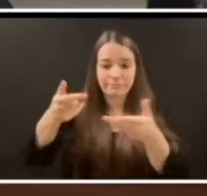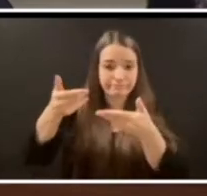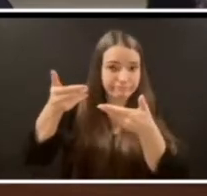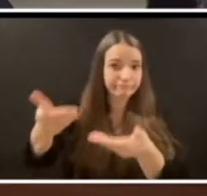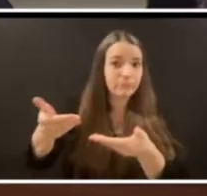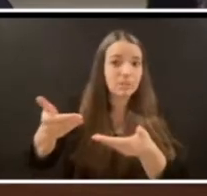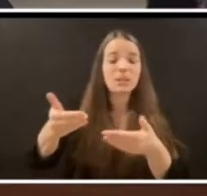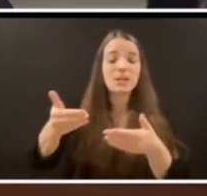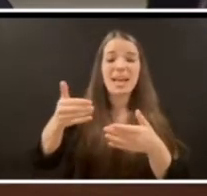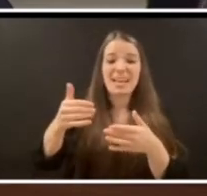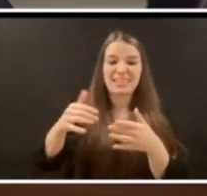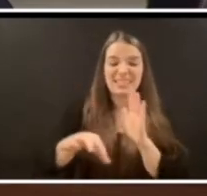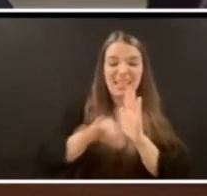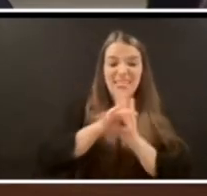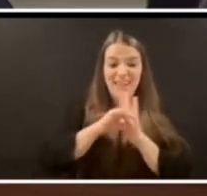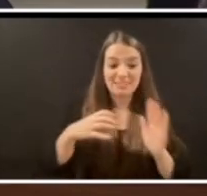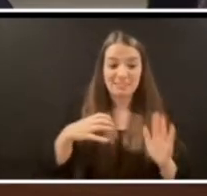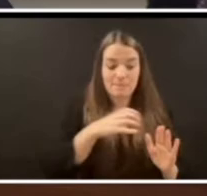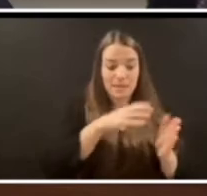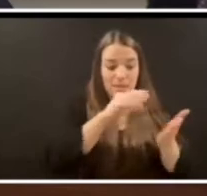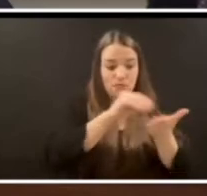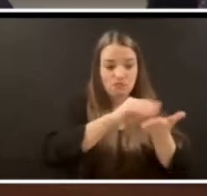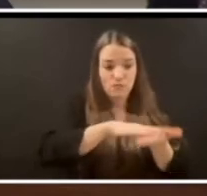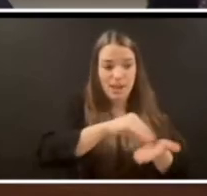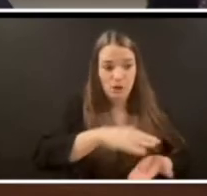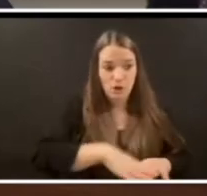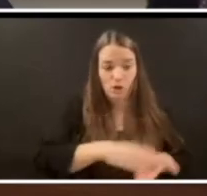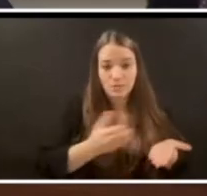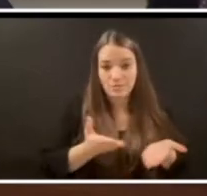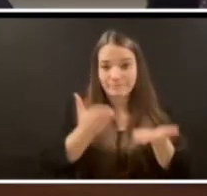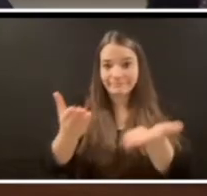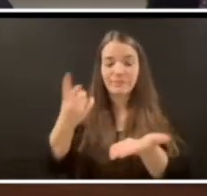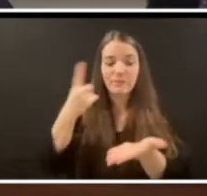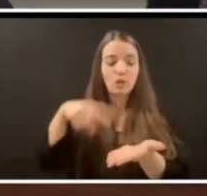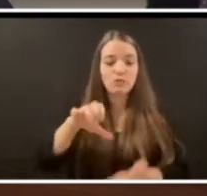Committee records in furtherance of these criminal referrals.